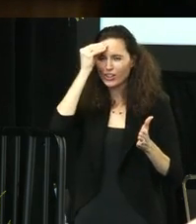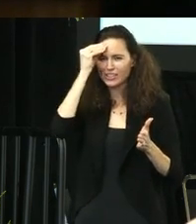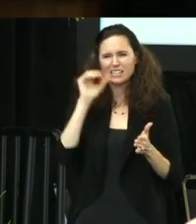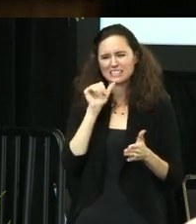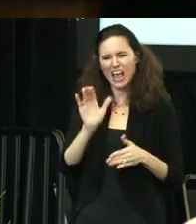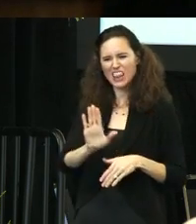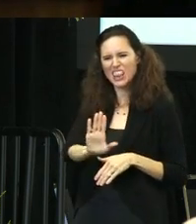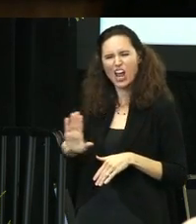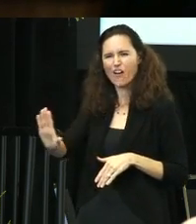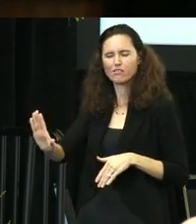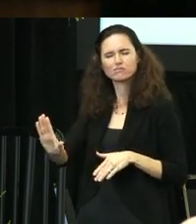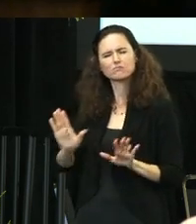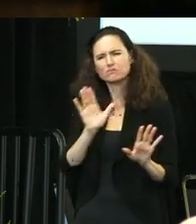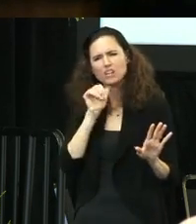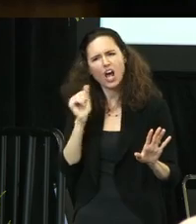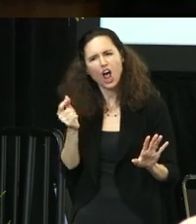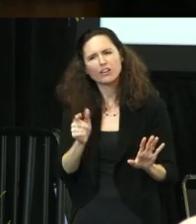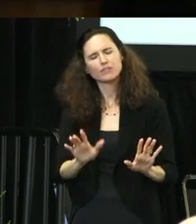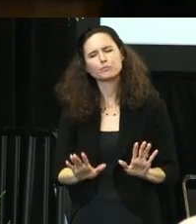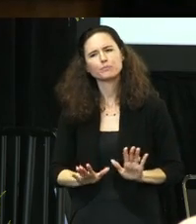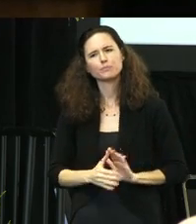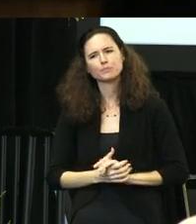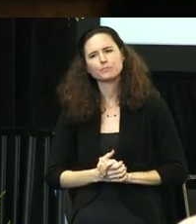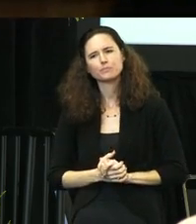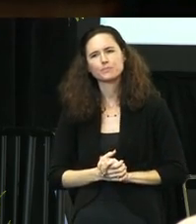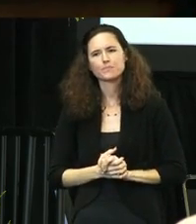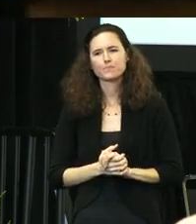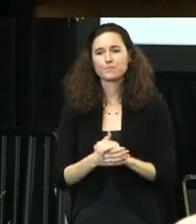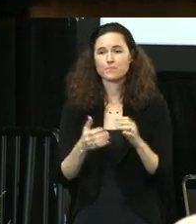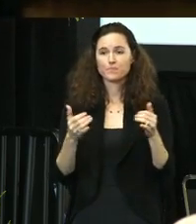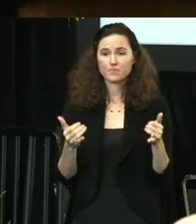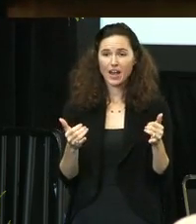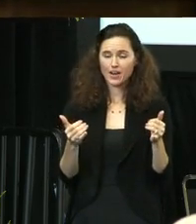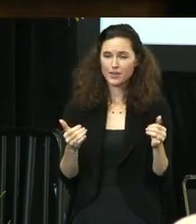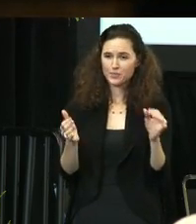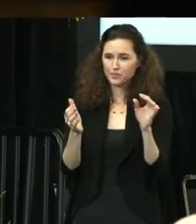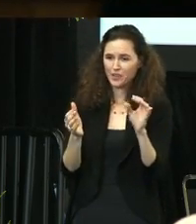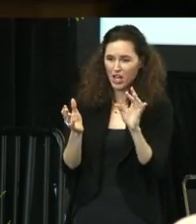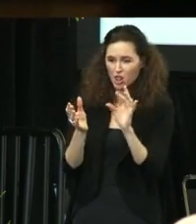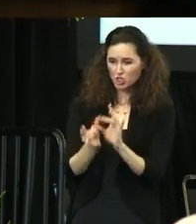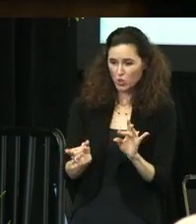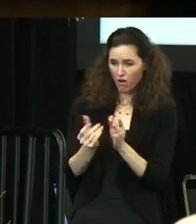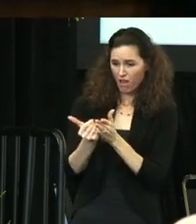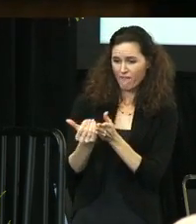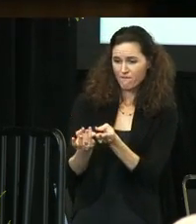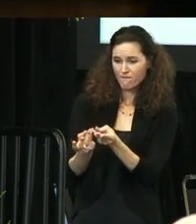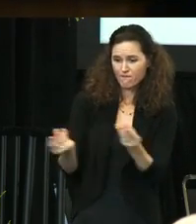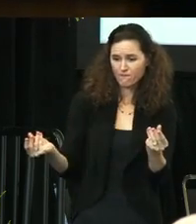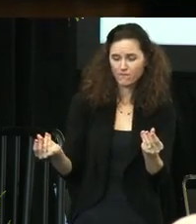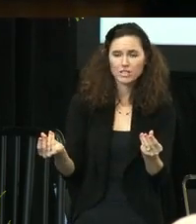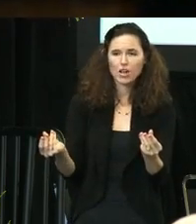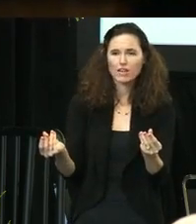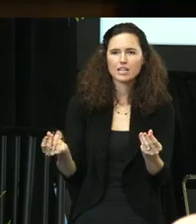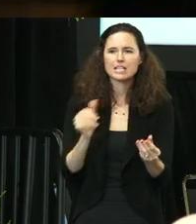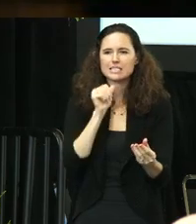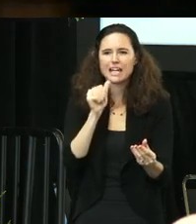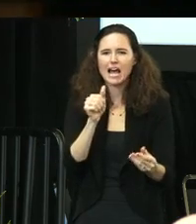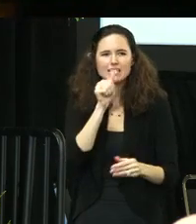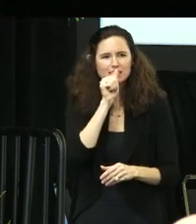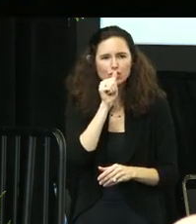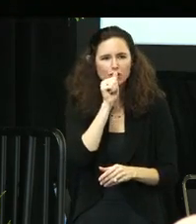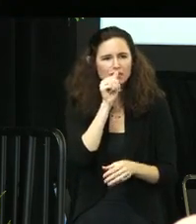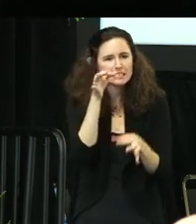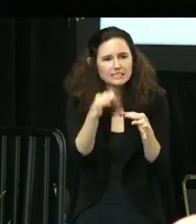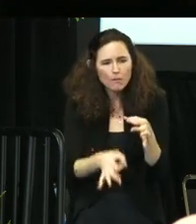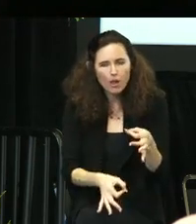them. Not all of them. The antidote to an apathetic student is not a great secret. It's